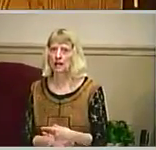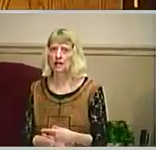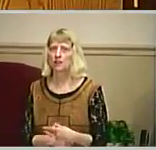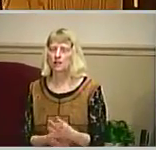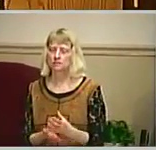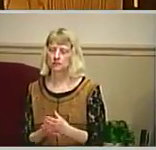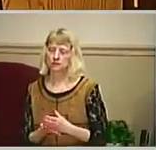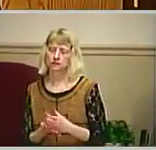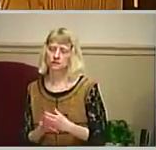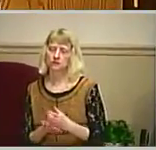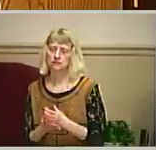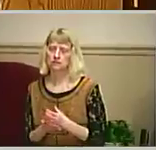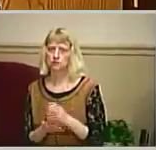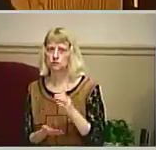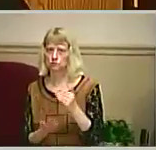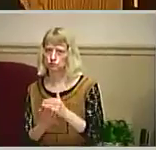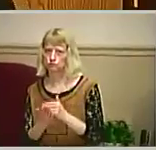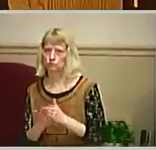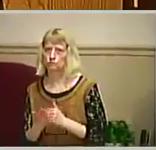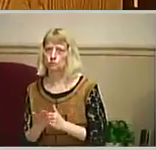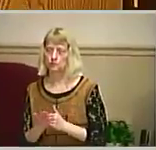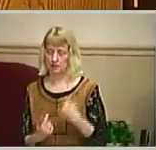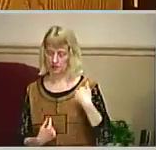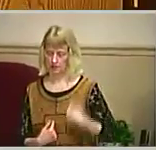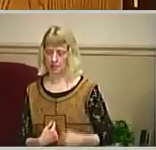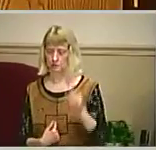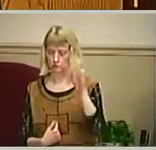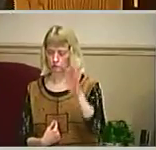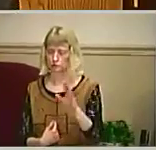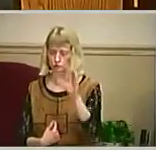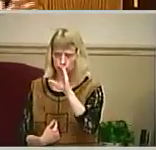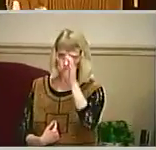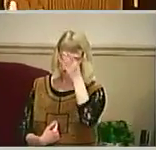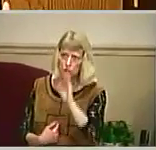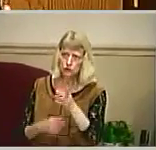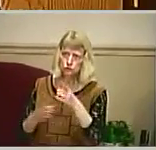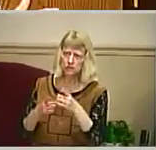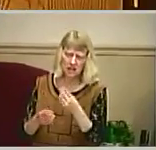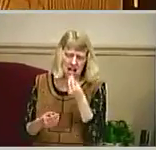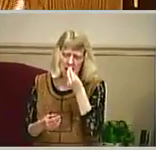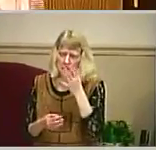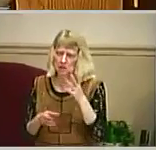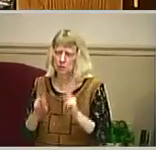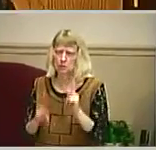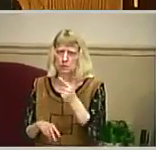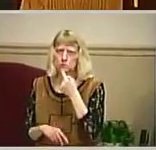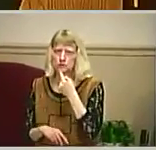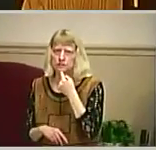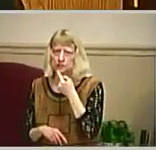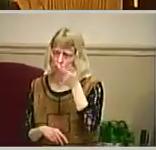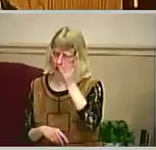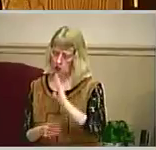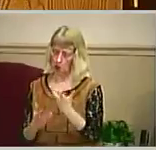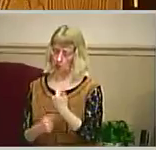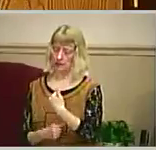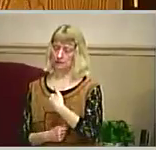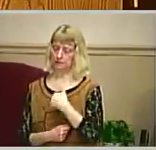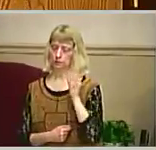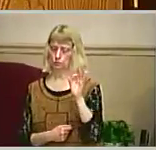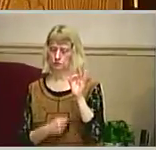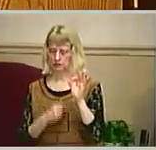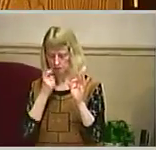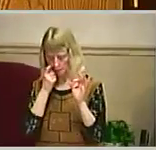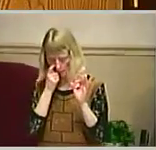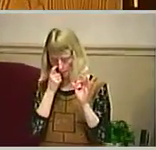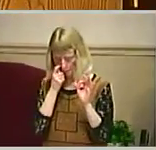cupcake sermons. This preacher seeks God's direction no matter who says what, to preach what God wants him to preach. But